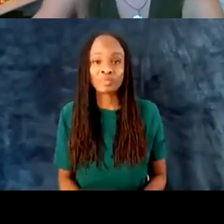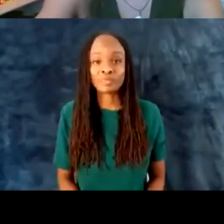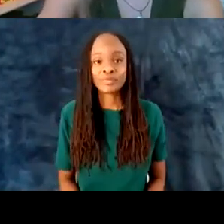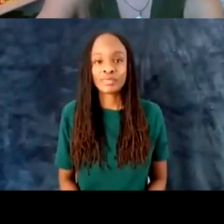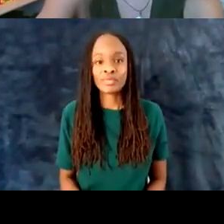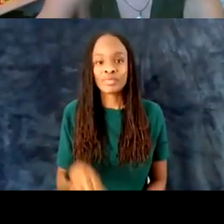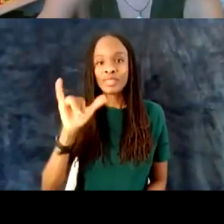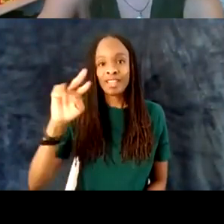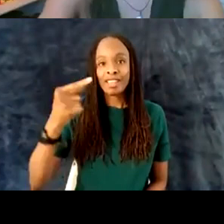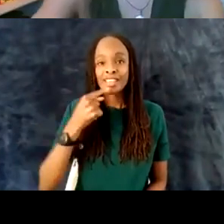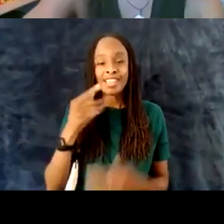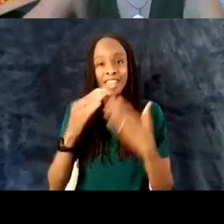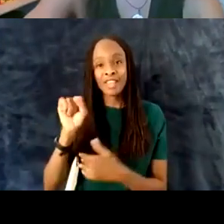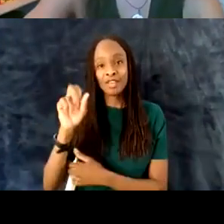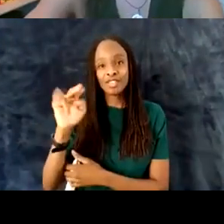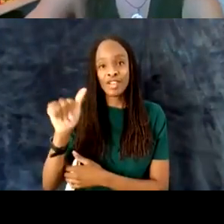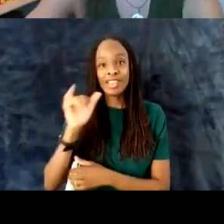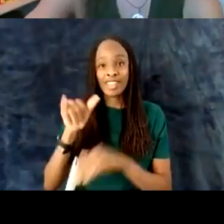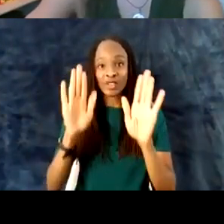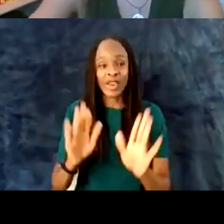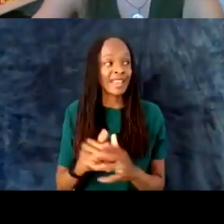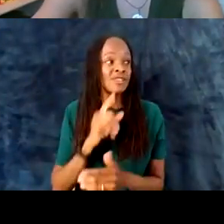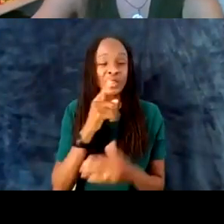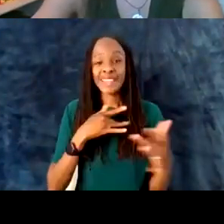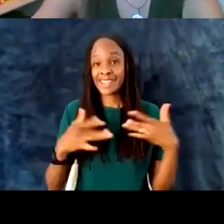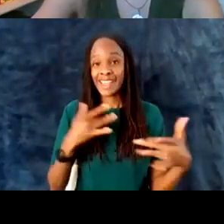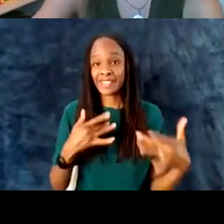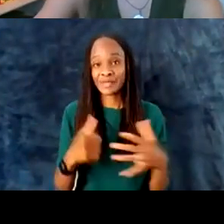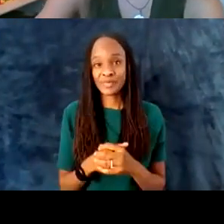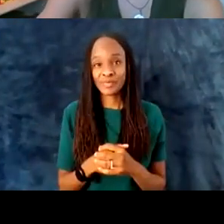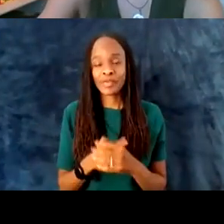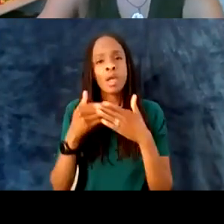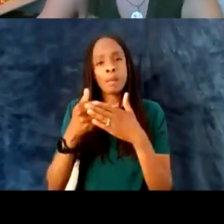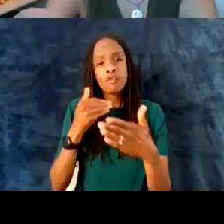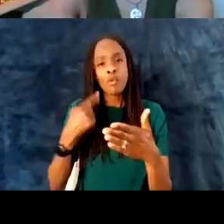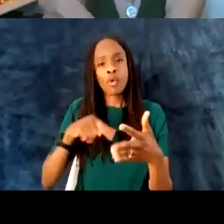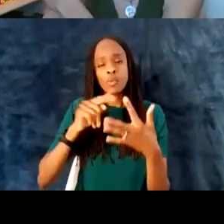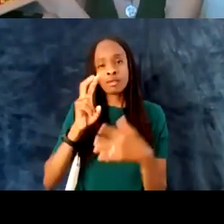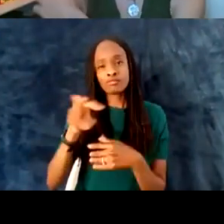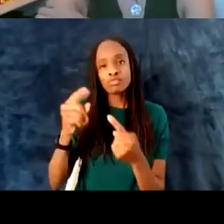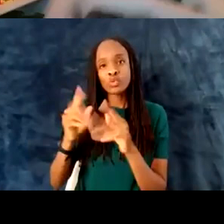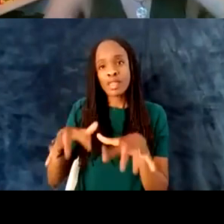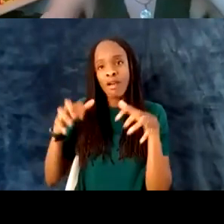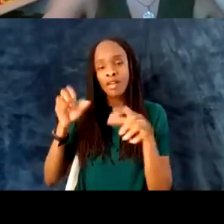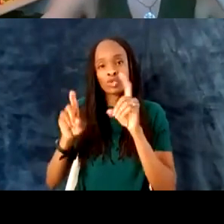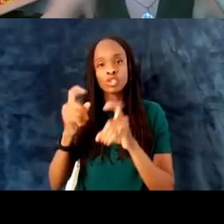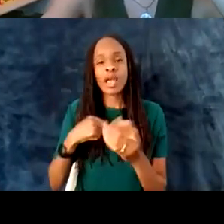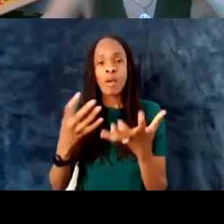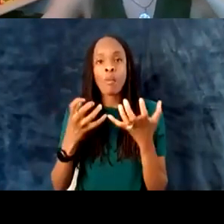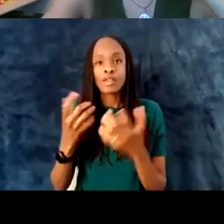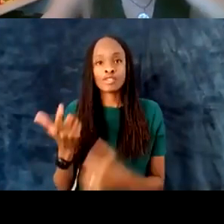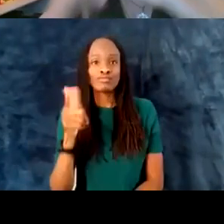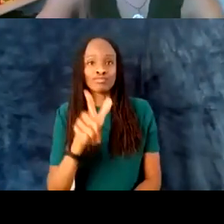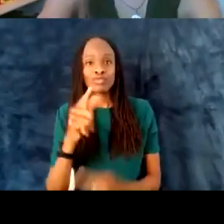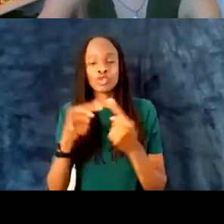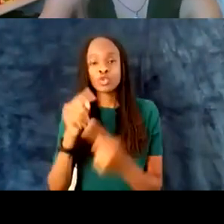Thank you, Sonya, that's great. It's so useful to hear about that, really exciting. And before we move into some audience questions, I want to turn it over